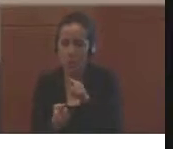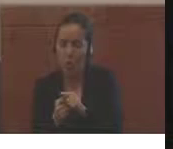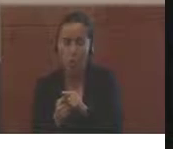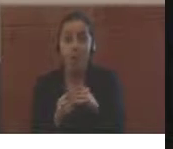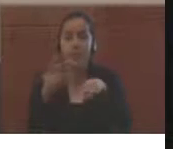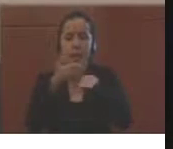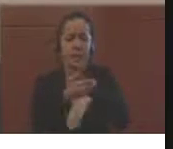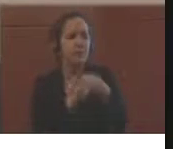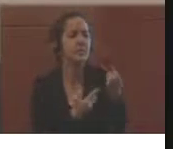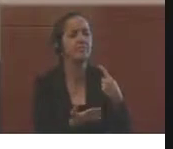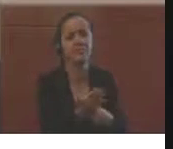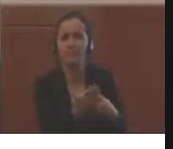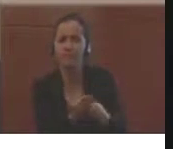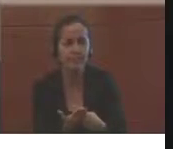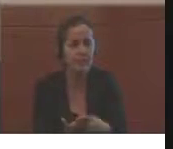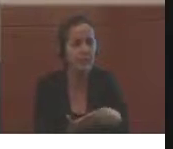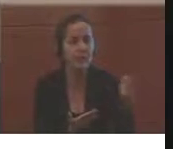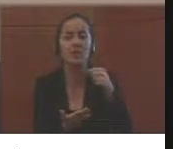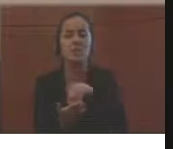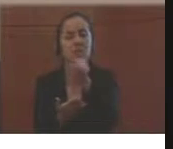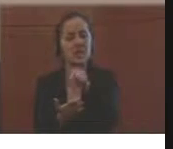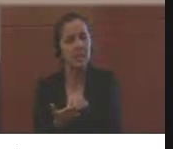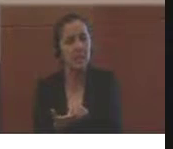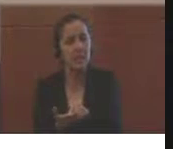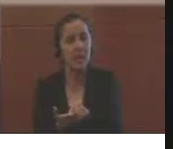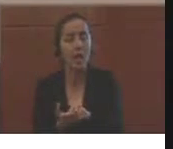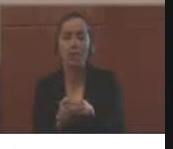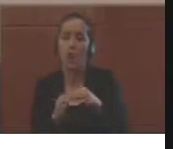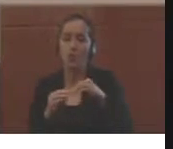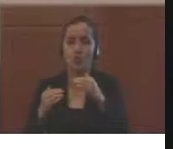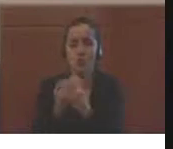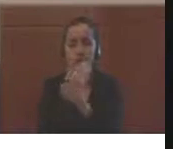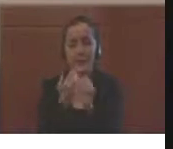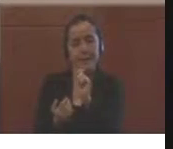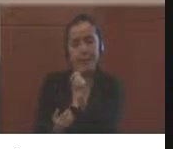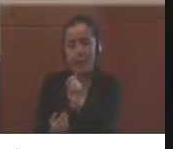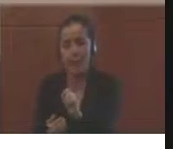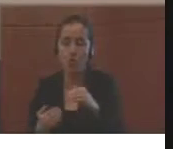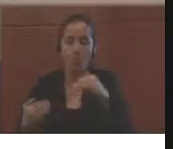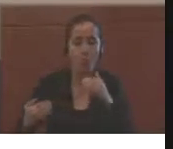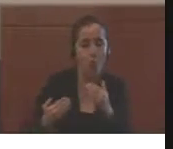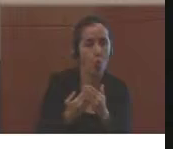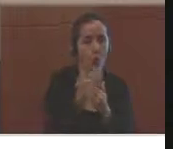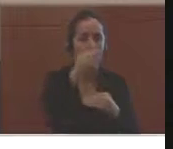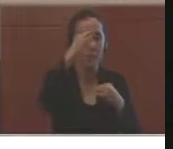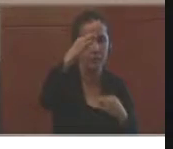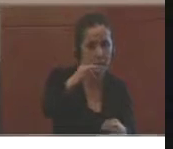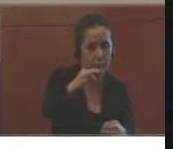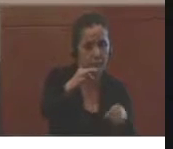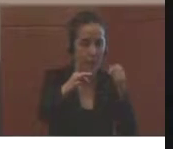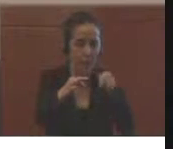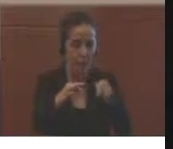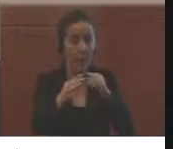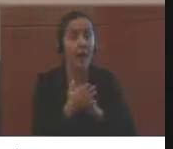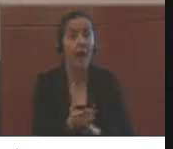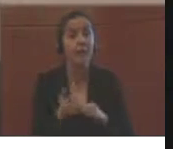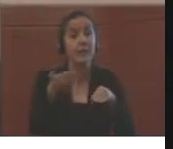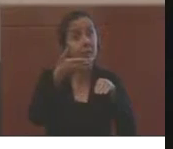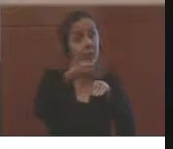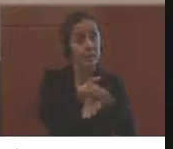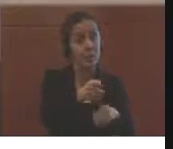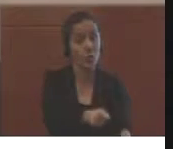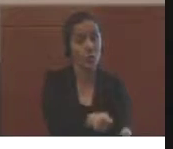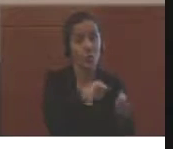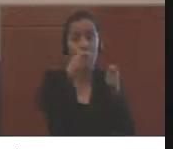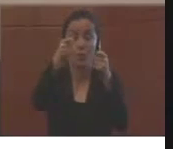comments were circulated through from all of the members of the Advisory Council, and the second draft that we had